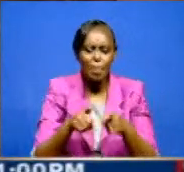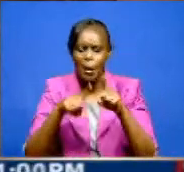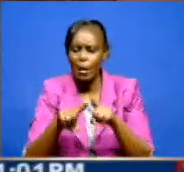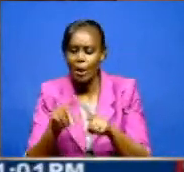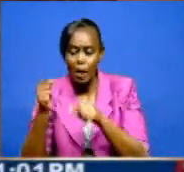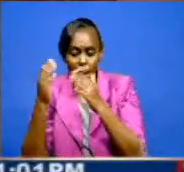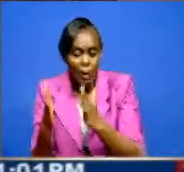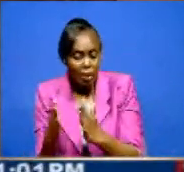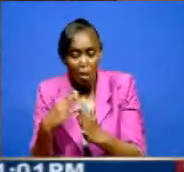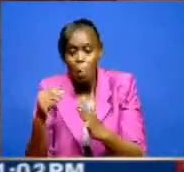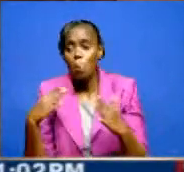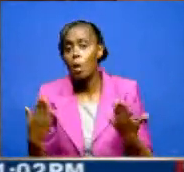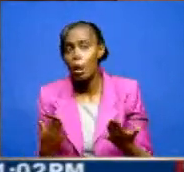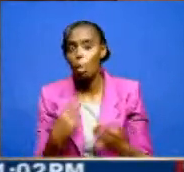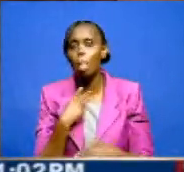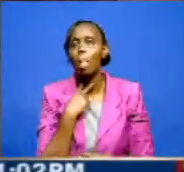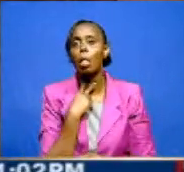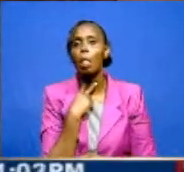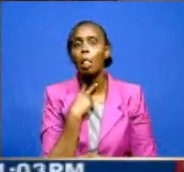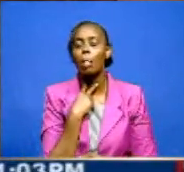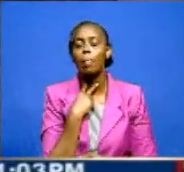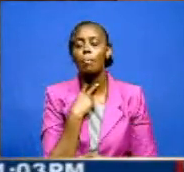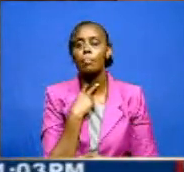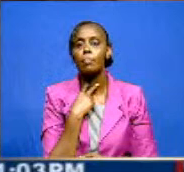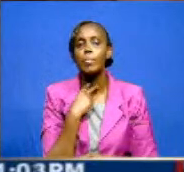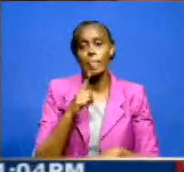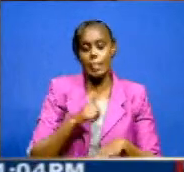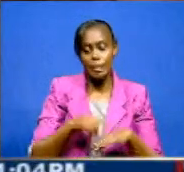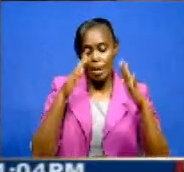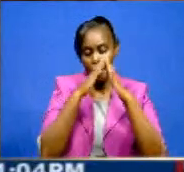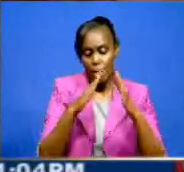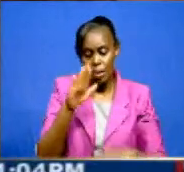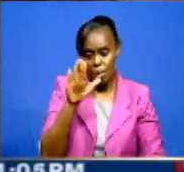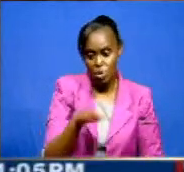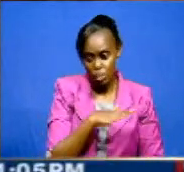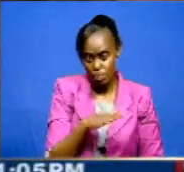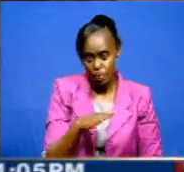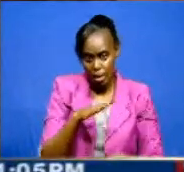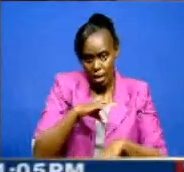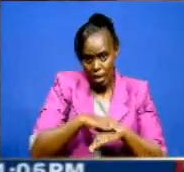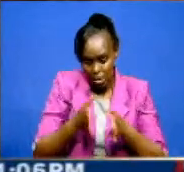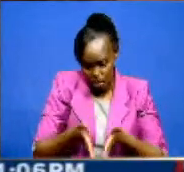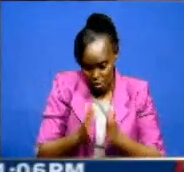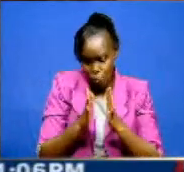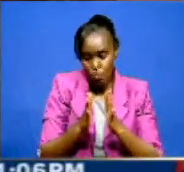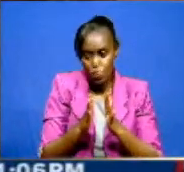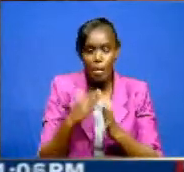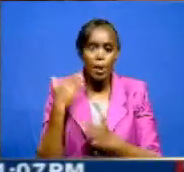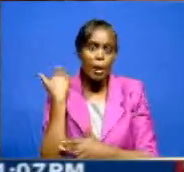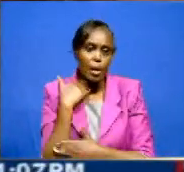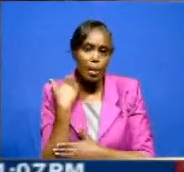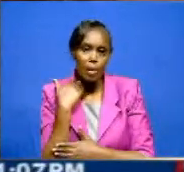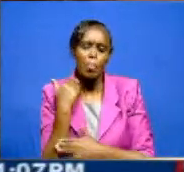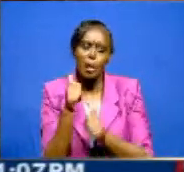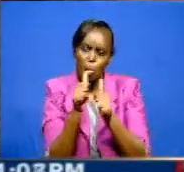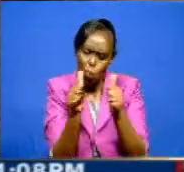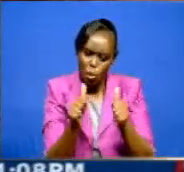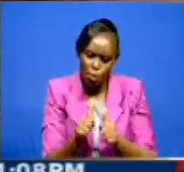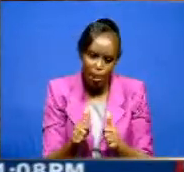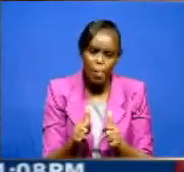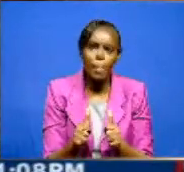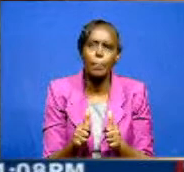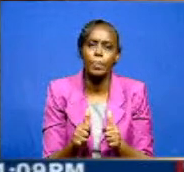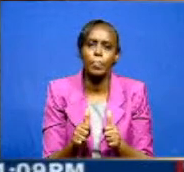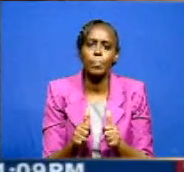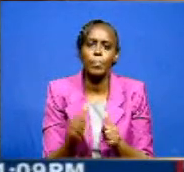have nowhere to go. I think it is time, Mr. Speaker, that this House finds a way to criminalize properly